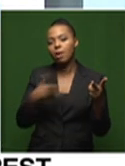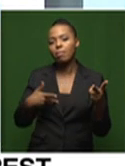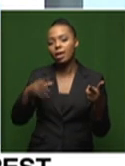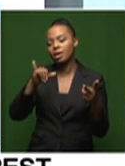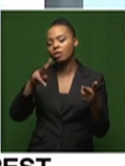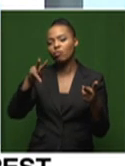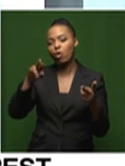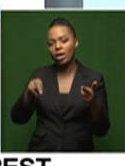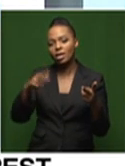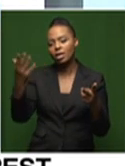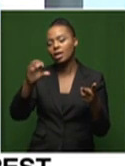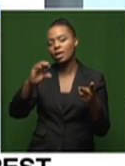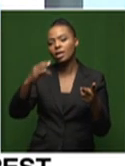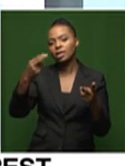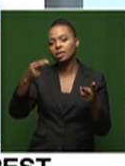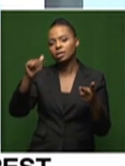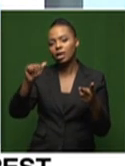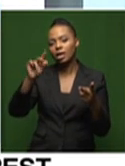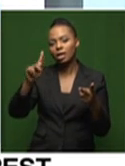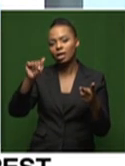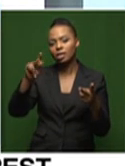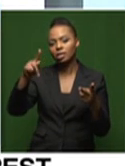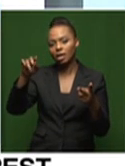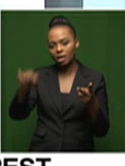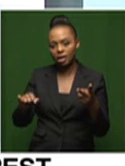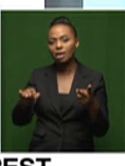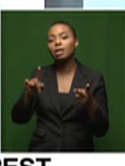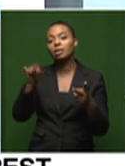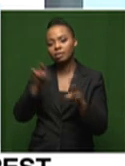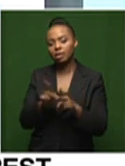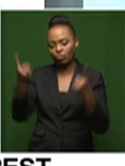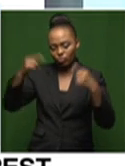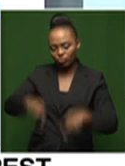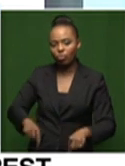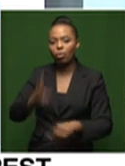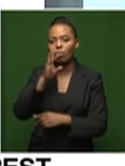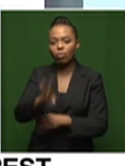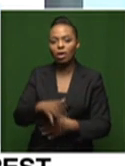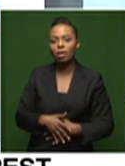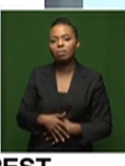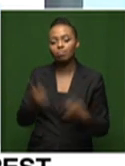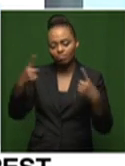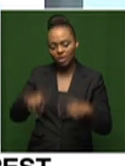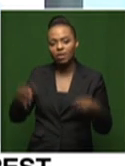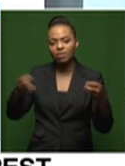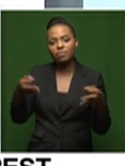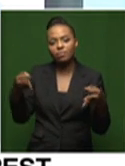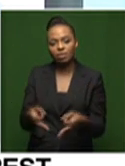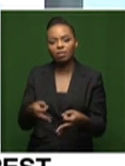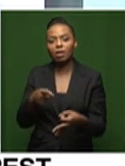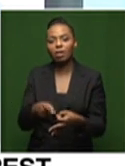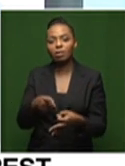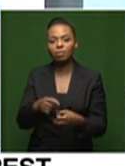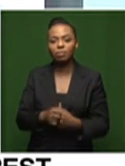Shaka as well. She will be coming through to actually pay her last respect to one of the musical